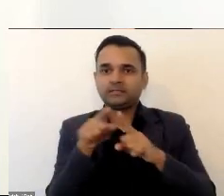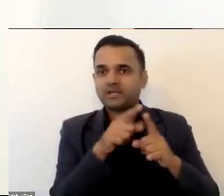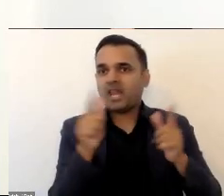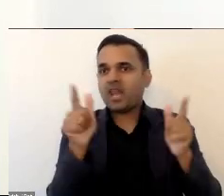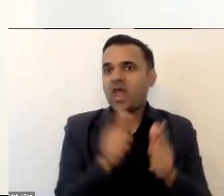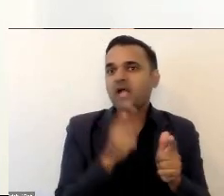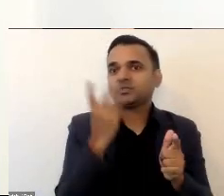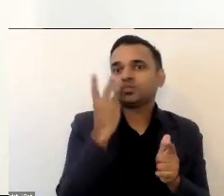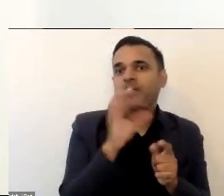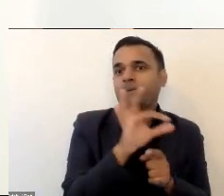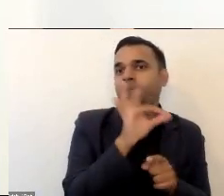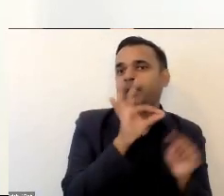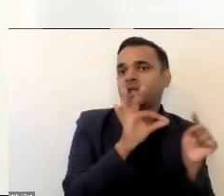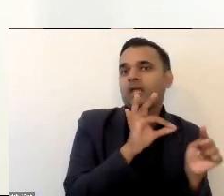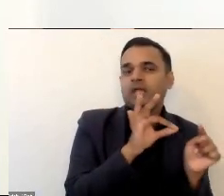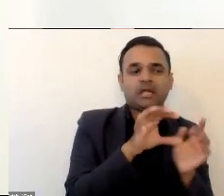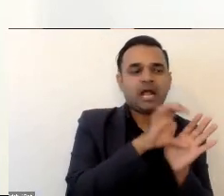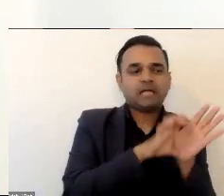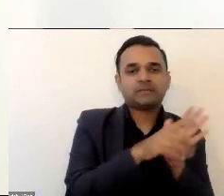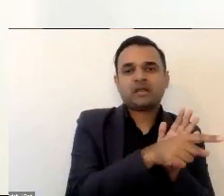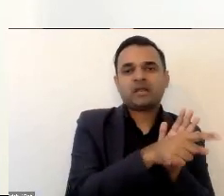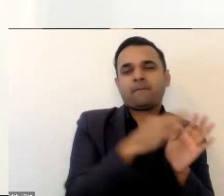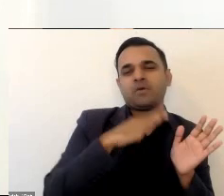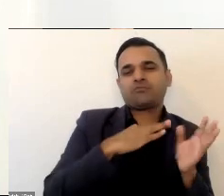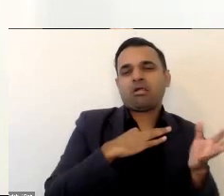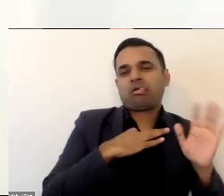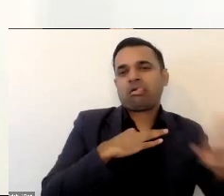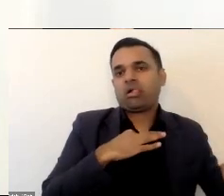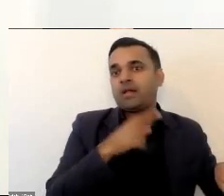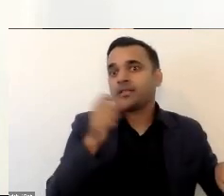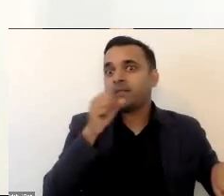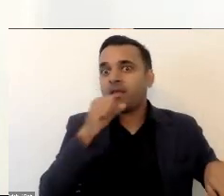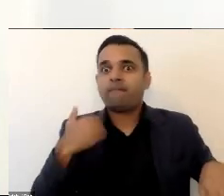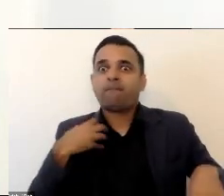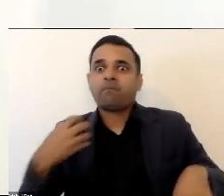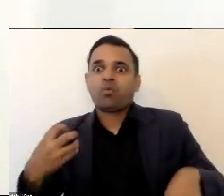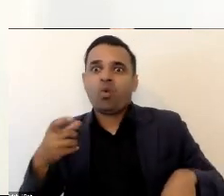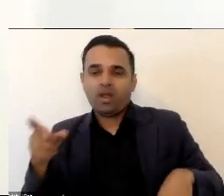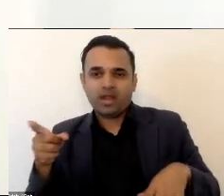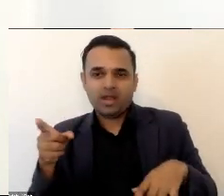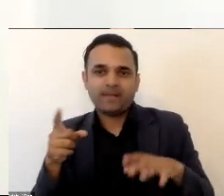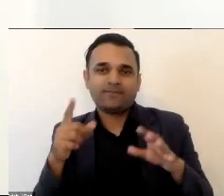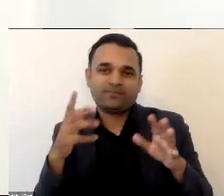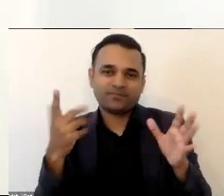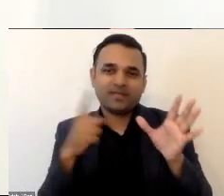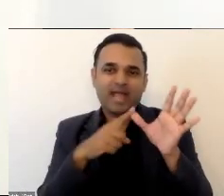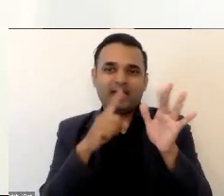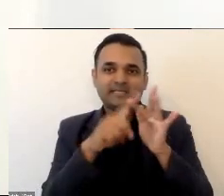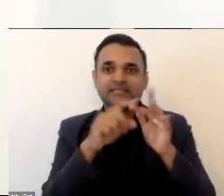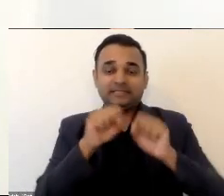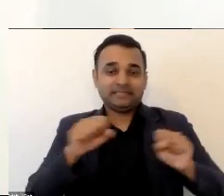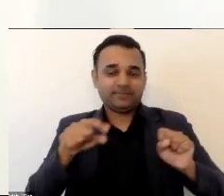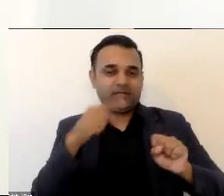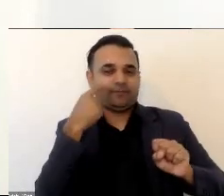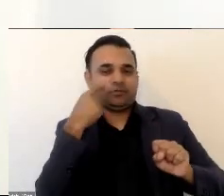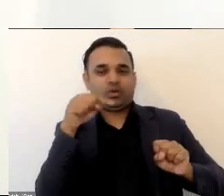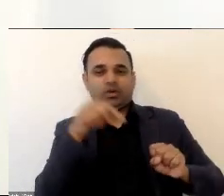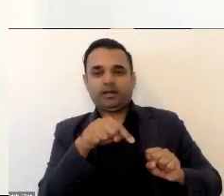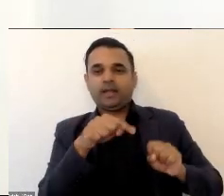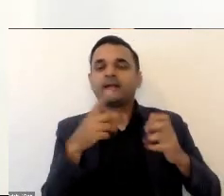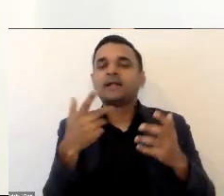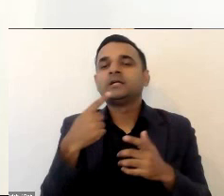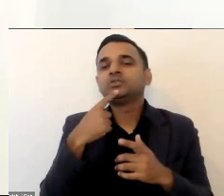and worrying about it. And so the first step was the data scientists took out gender from the data